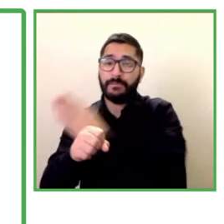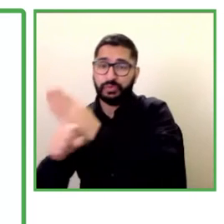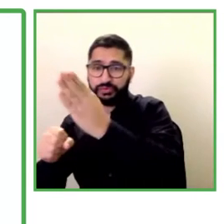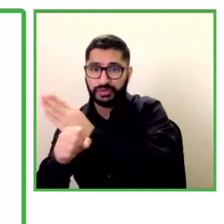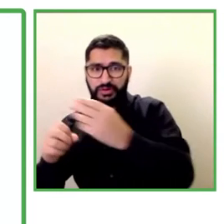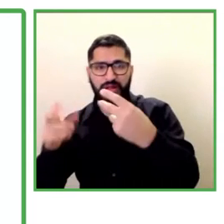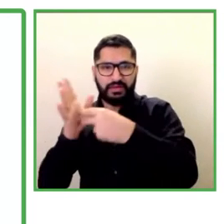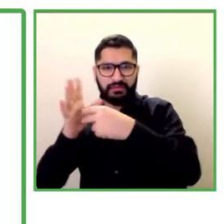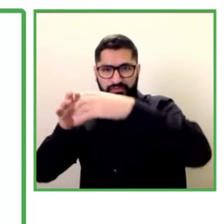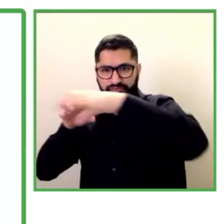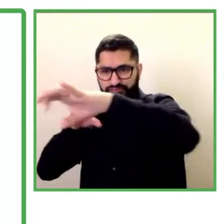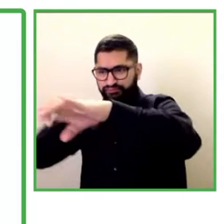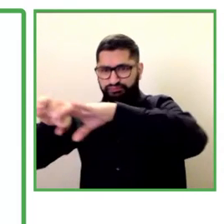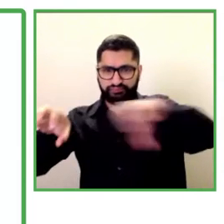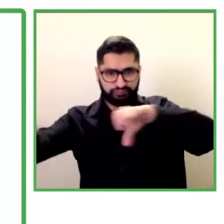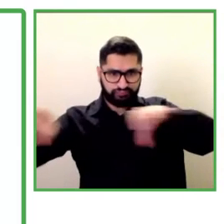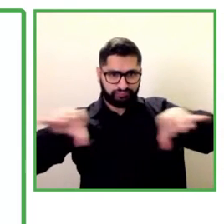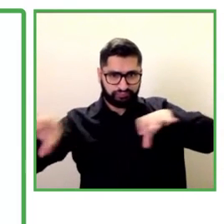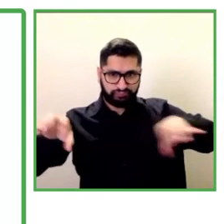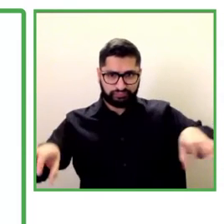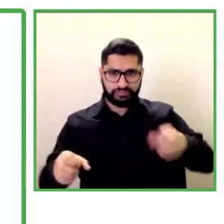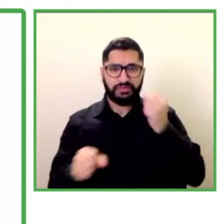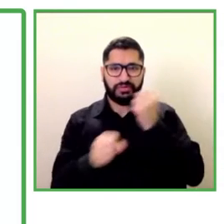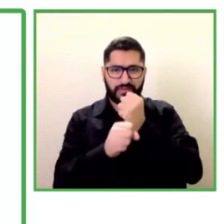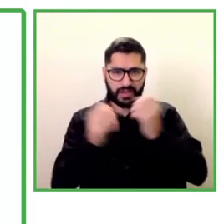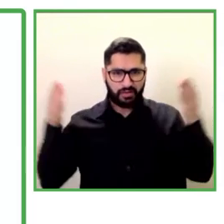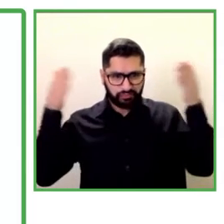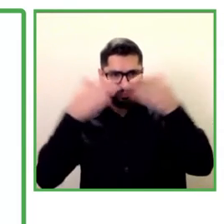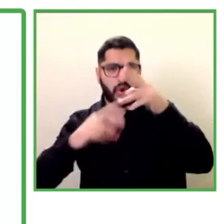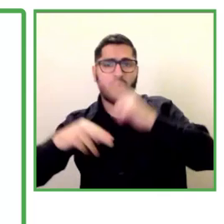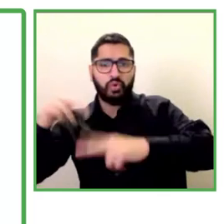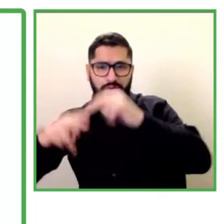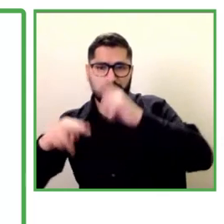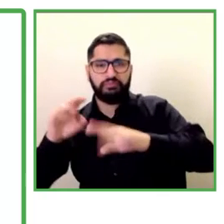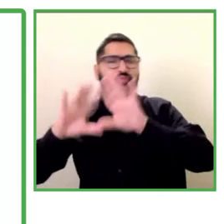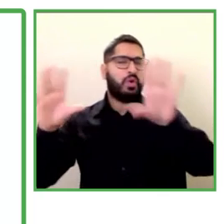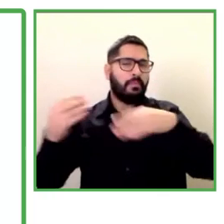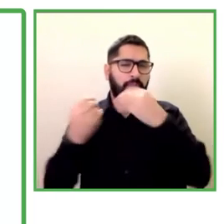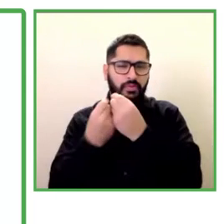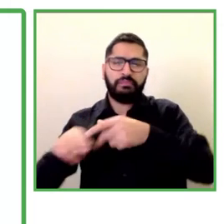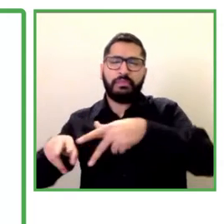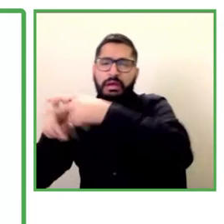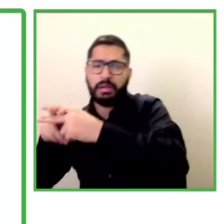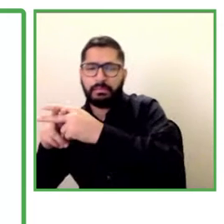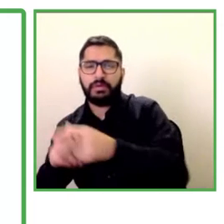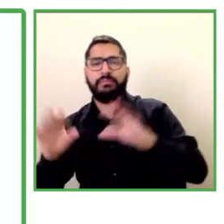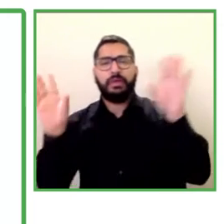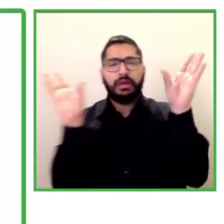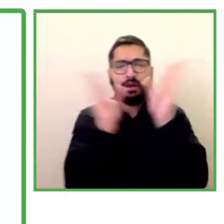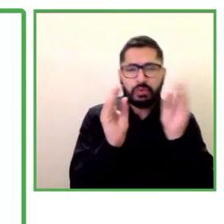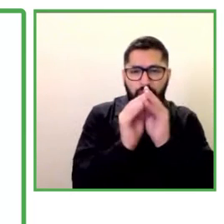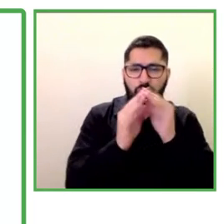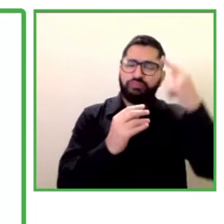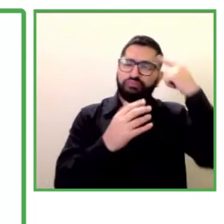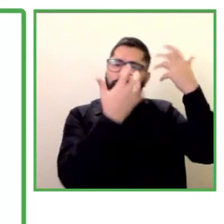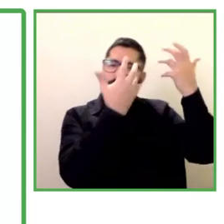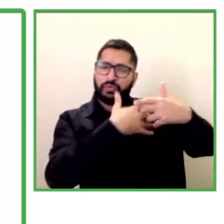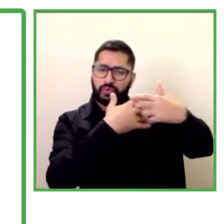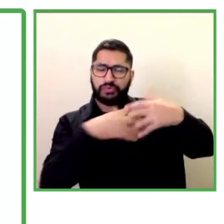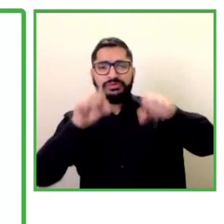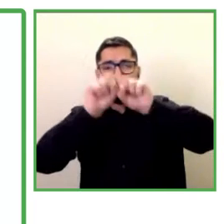groups, and we work together in building study programs, tools,